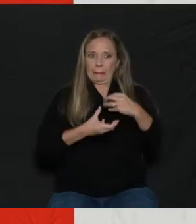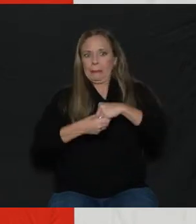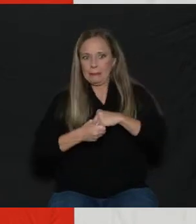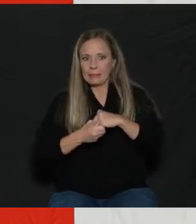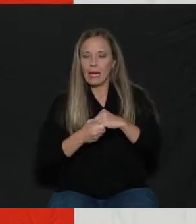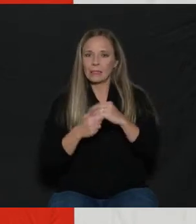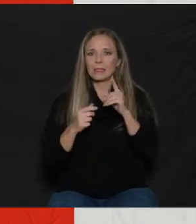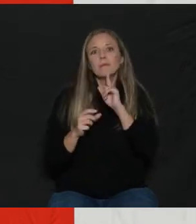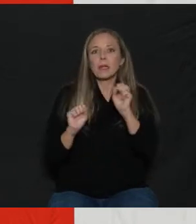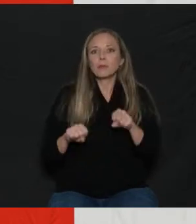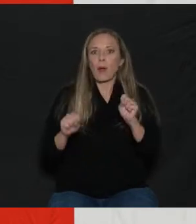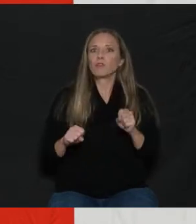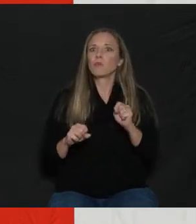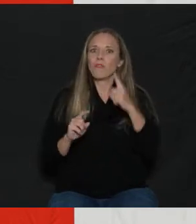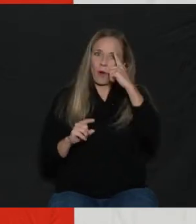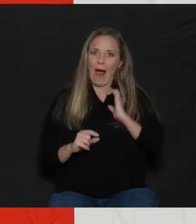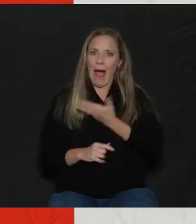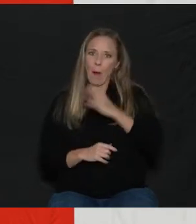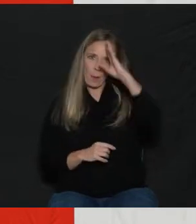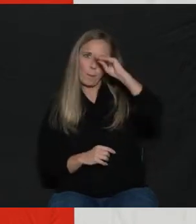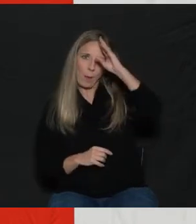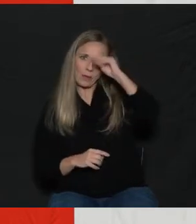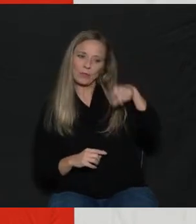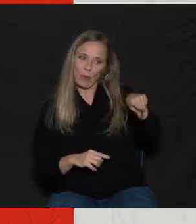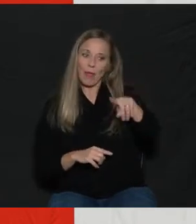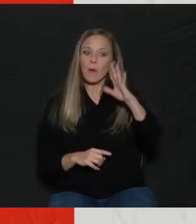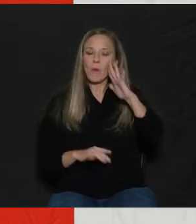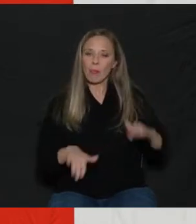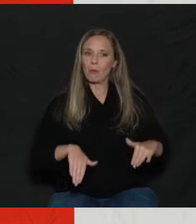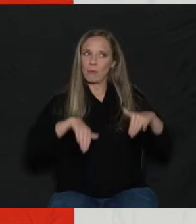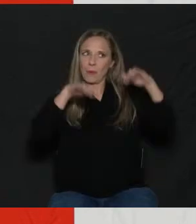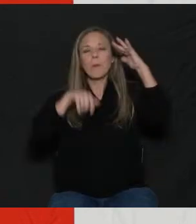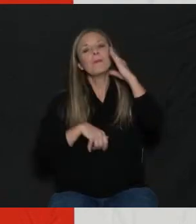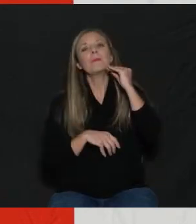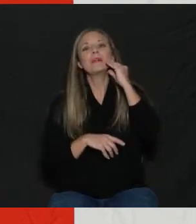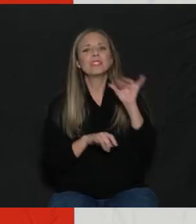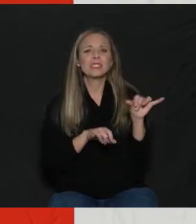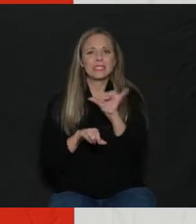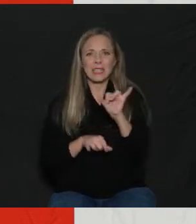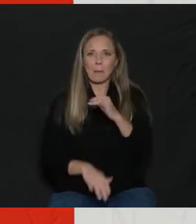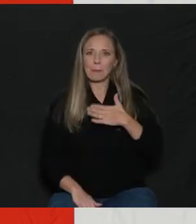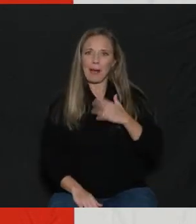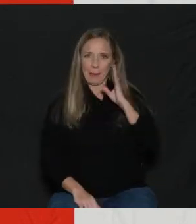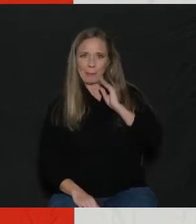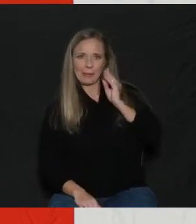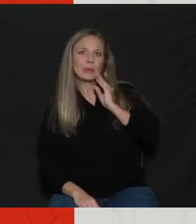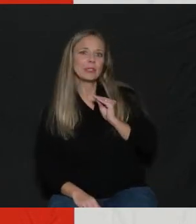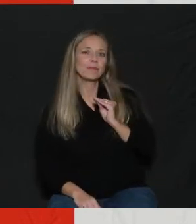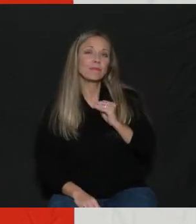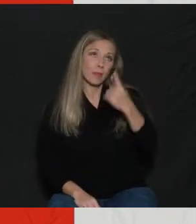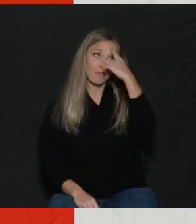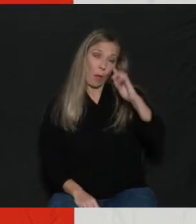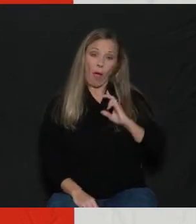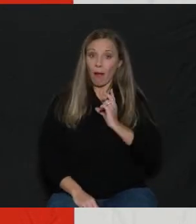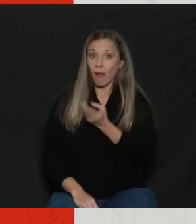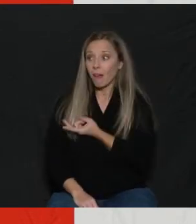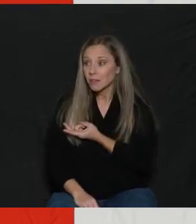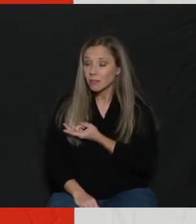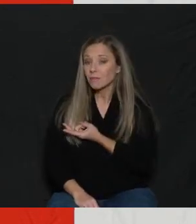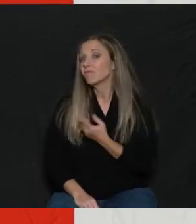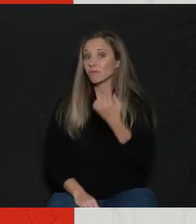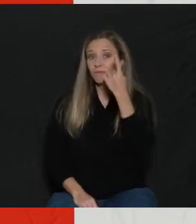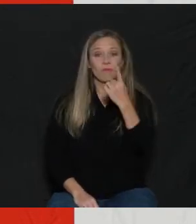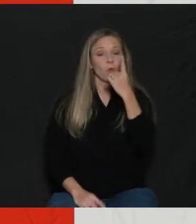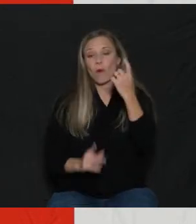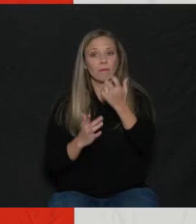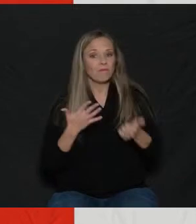we can for our boys so that they'll grow up and they'll experience the same thing that we did, you know? So, I mean, for us, you know, one of the